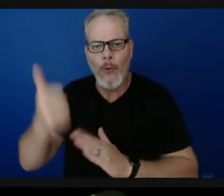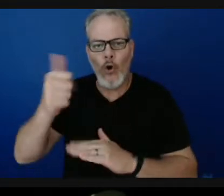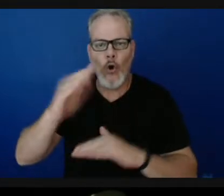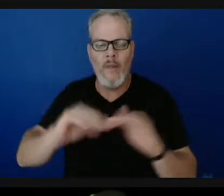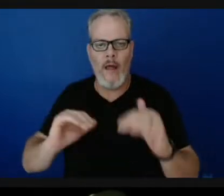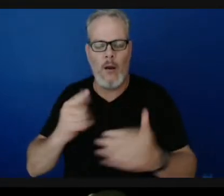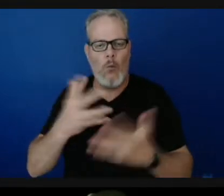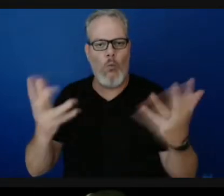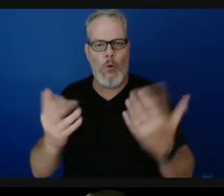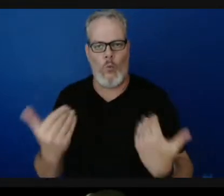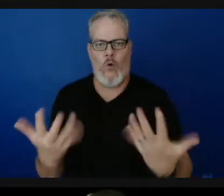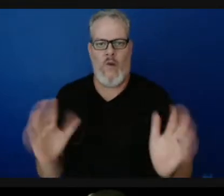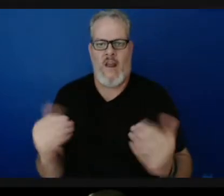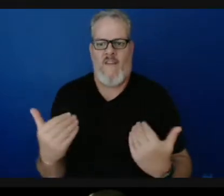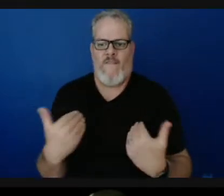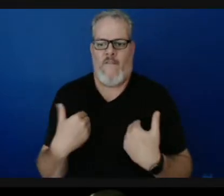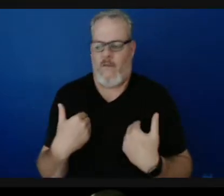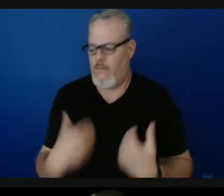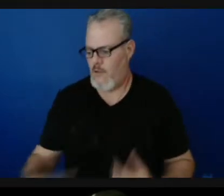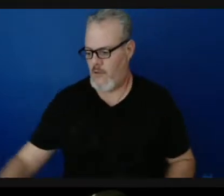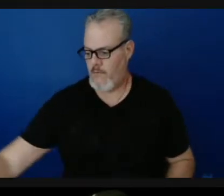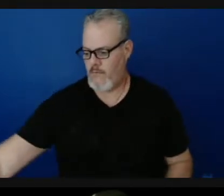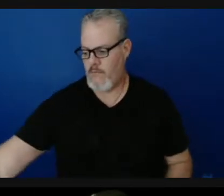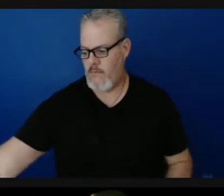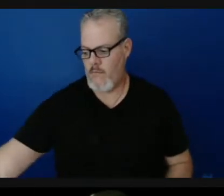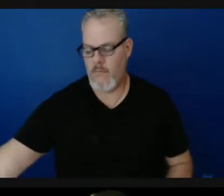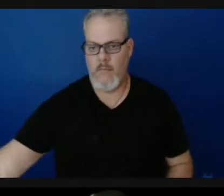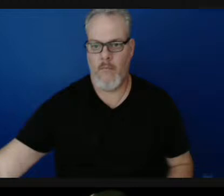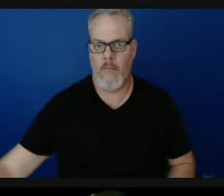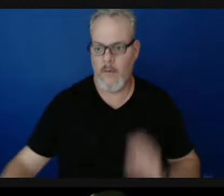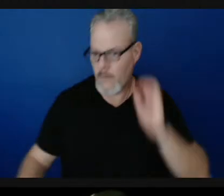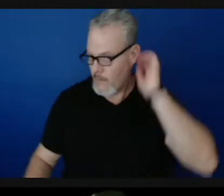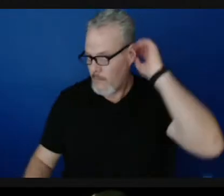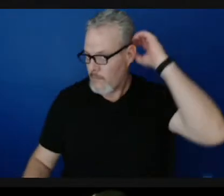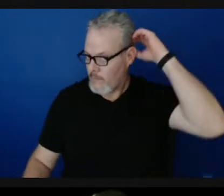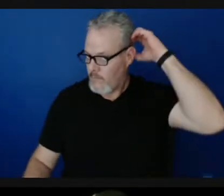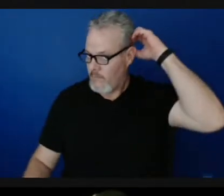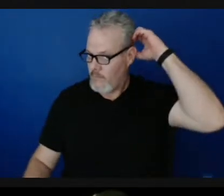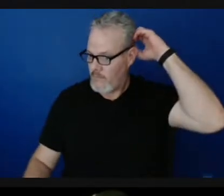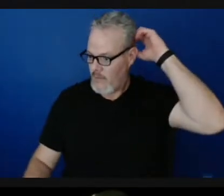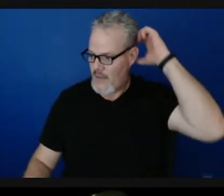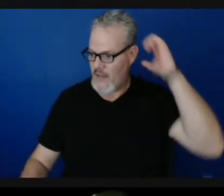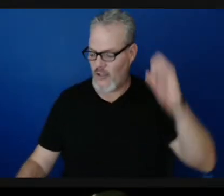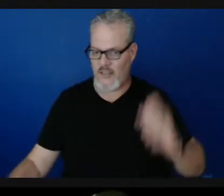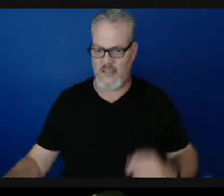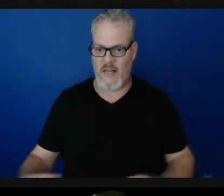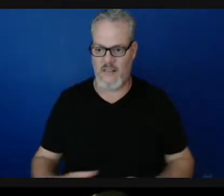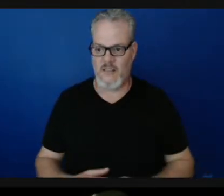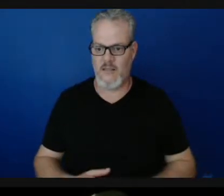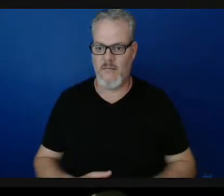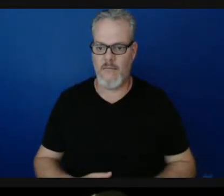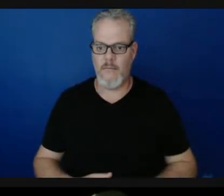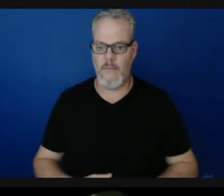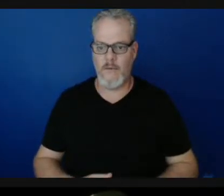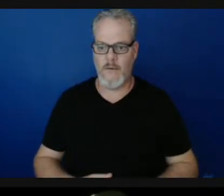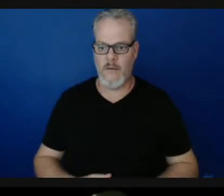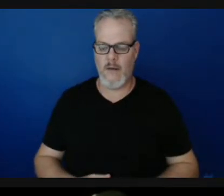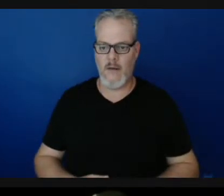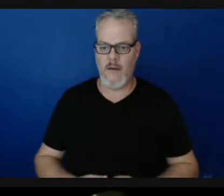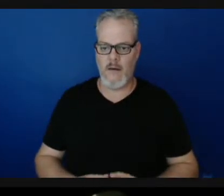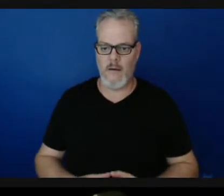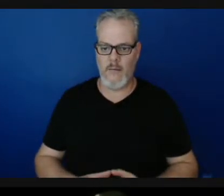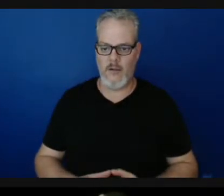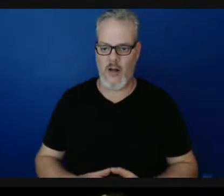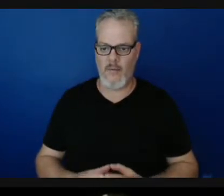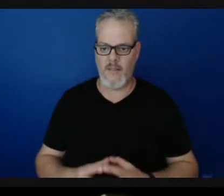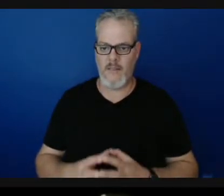So the fissures that came up through the middle of the lava on the crater floor, probably not something you can sample, especially not to catch the first couple hours